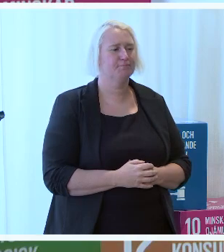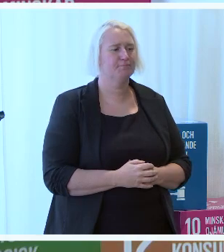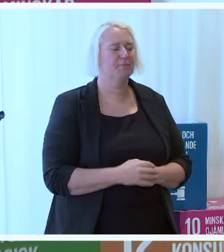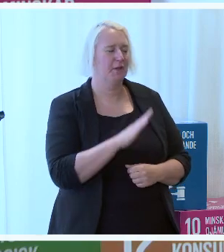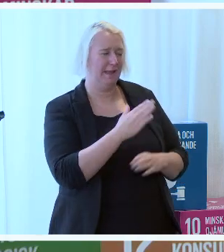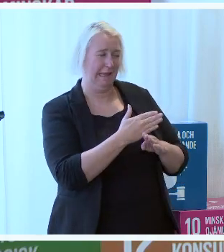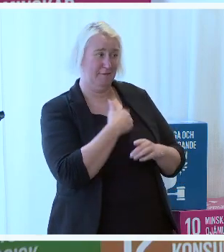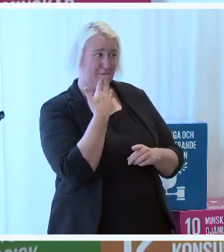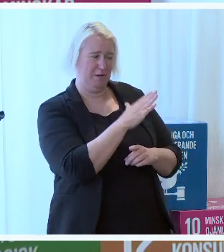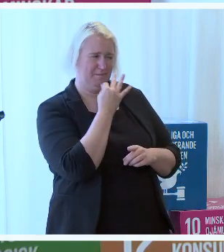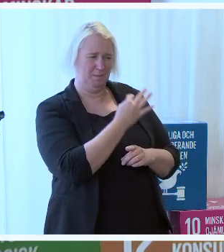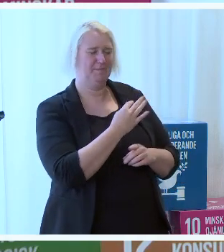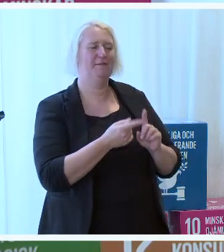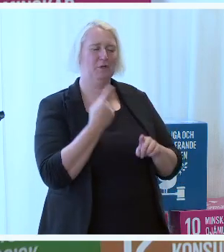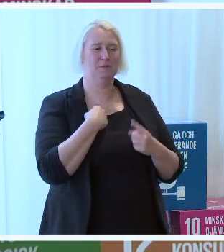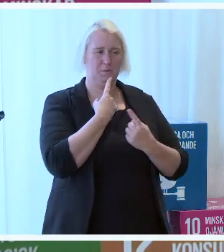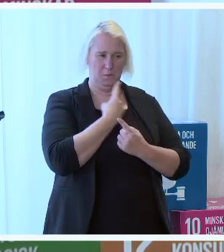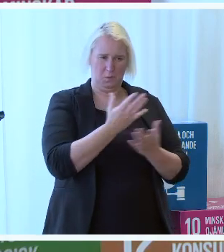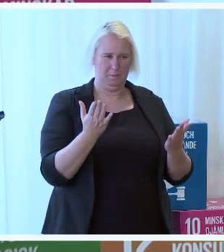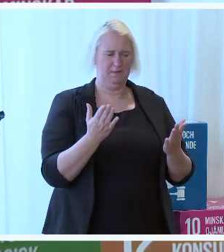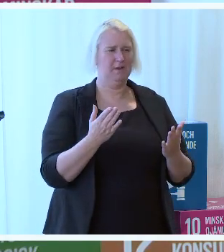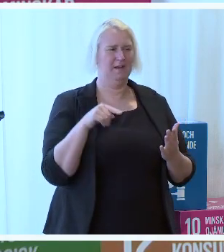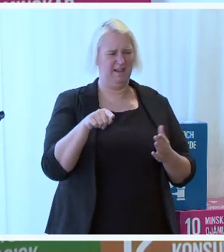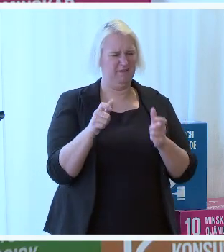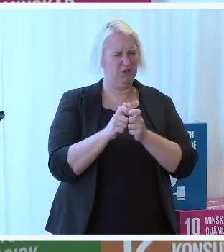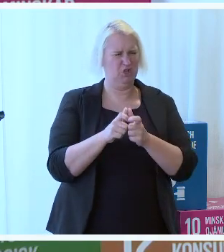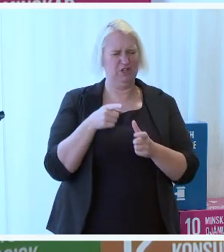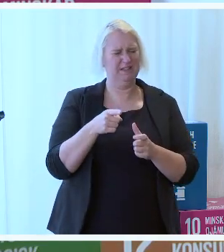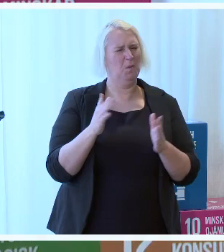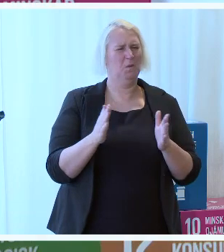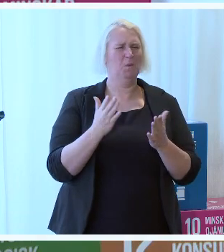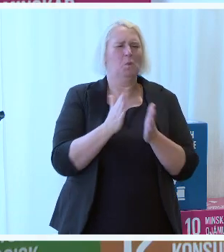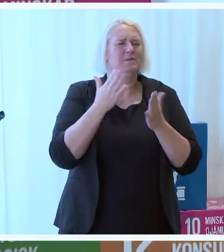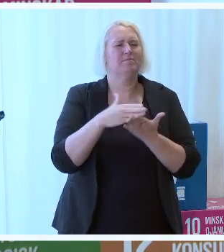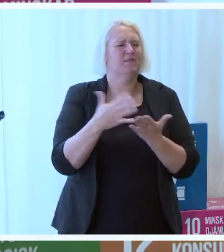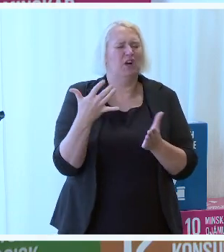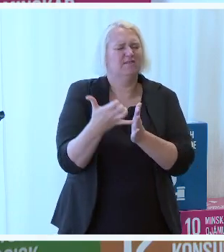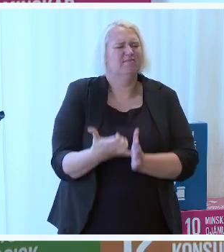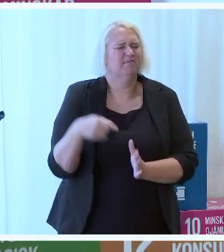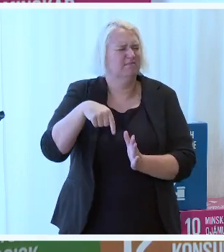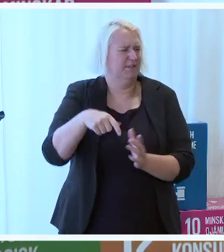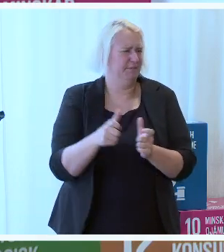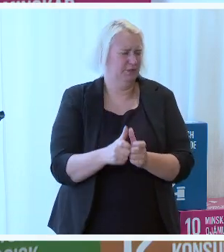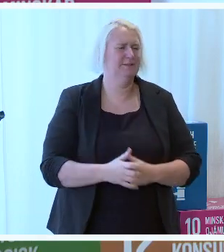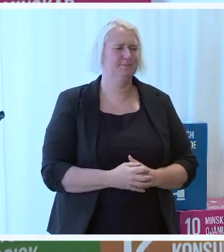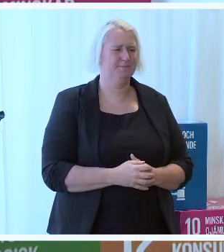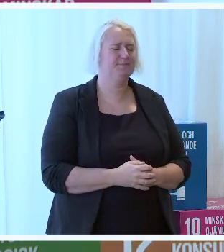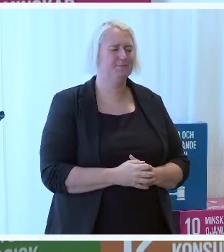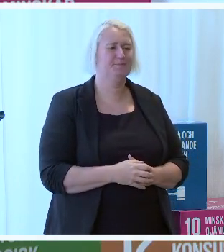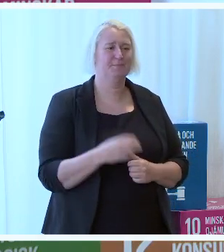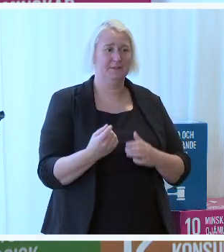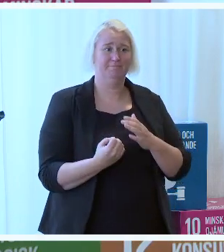like to give you a brief introduction about Islamic Relief, a very few seconds. Islamic Relief was established in the UK